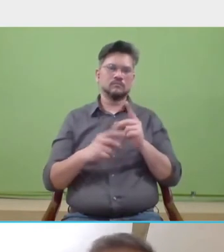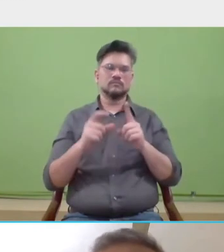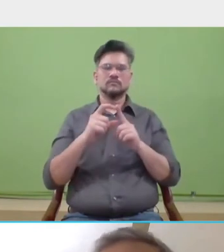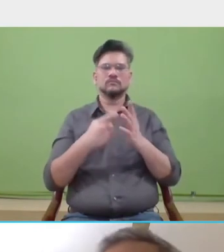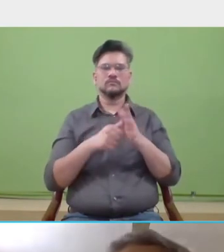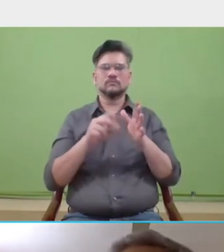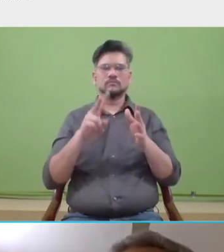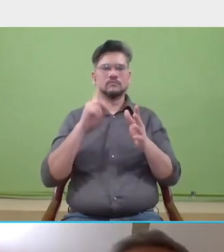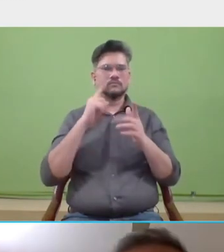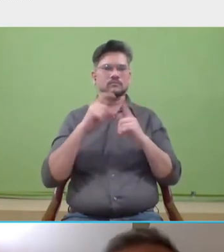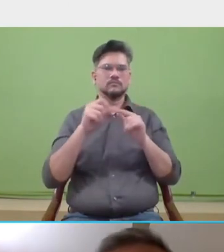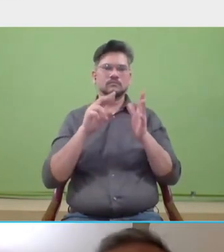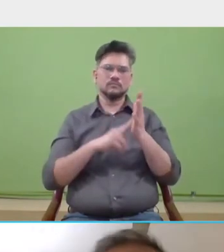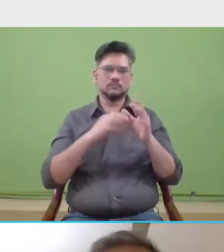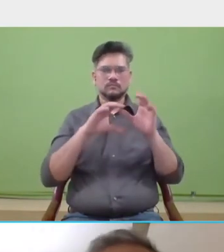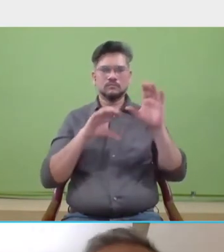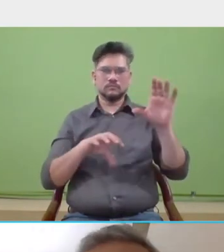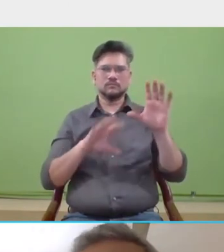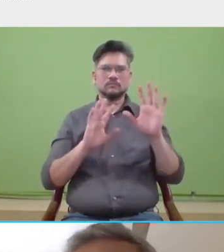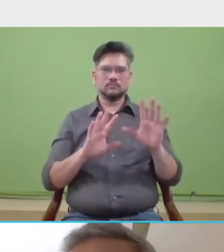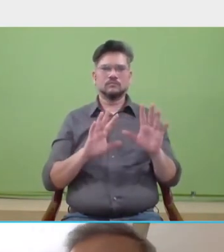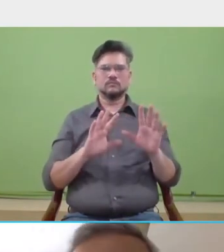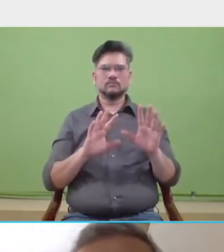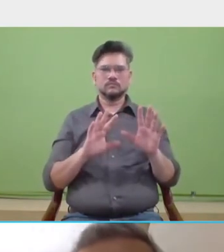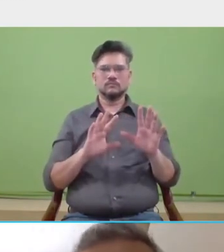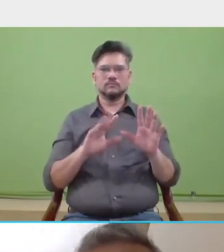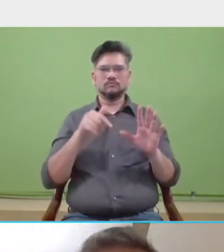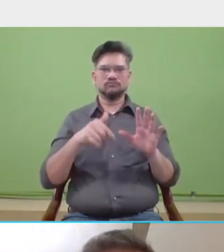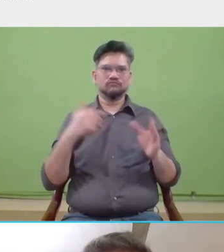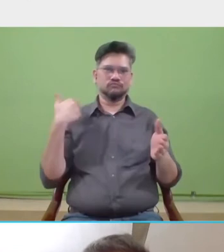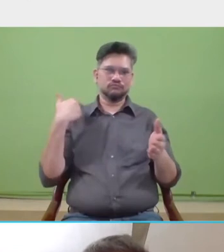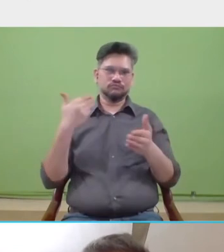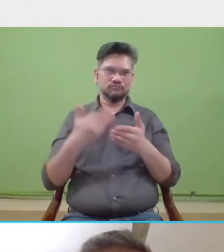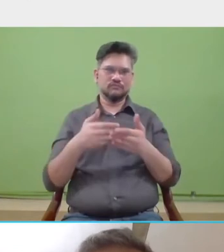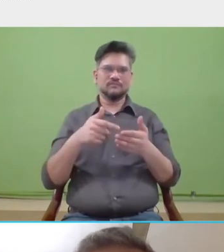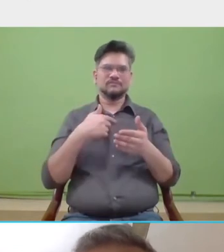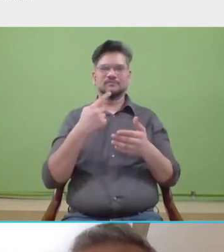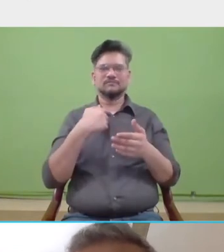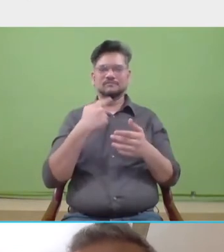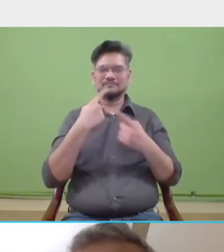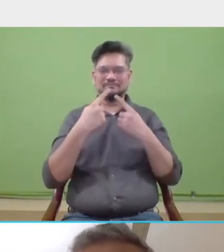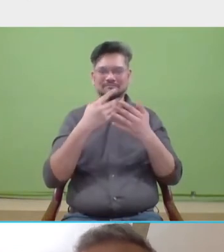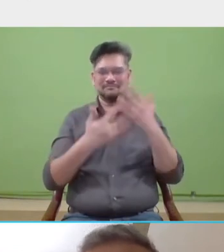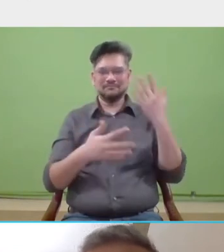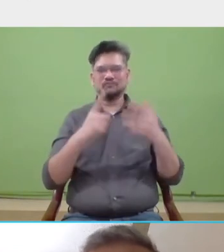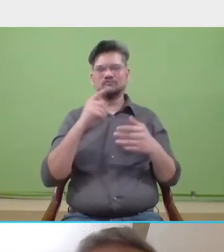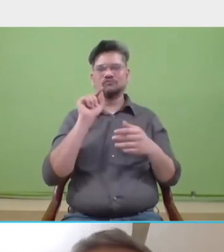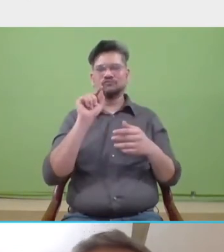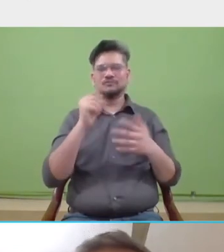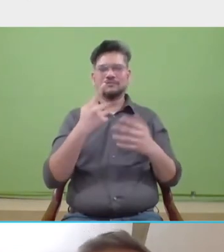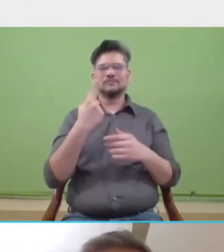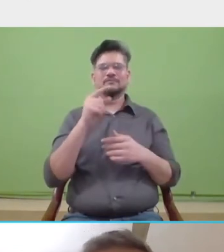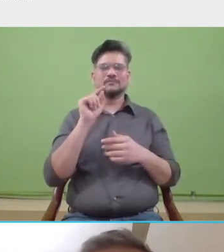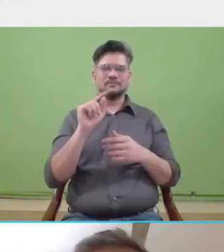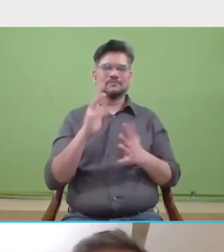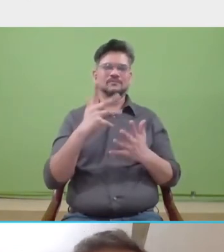one point only i have made which i took advantage of ulrike's uh uh idea and the naming of sign